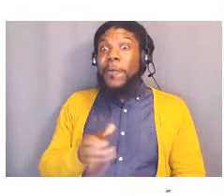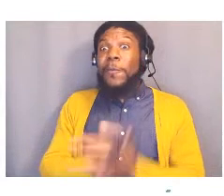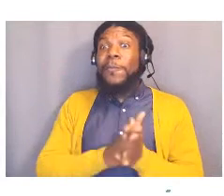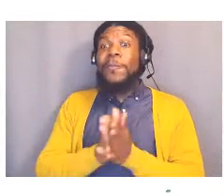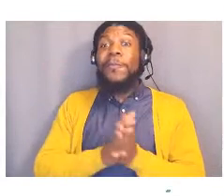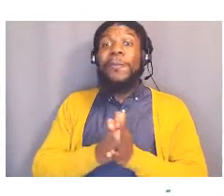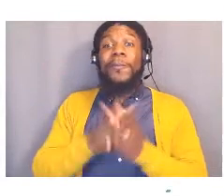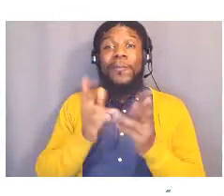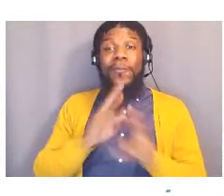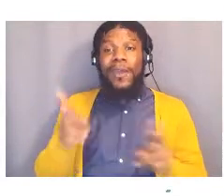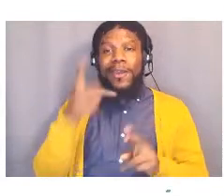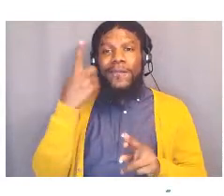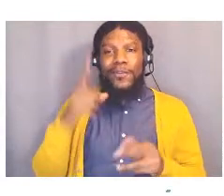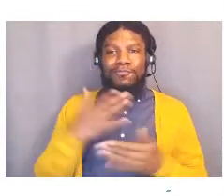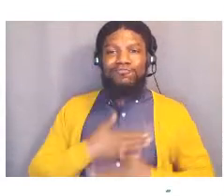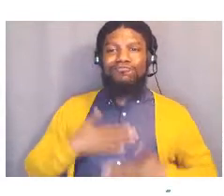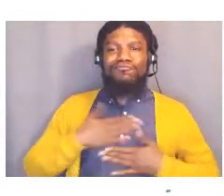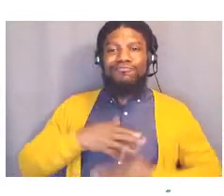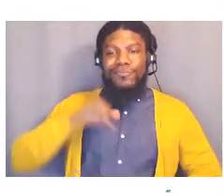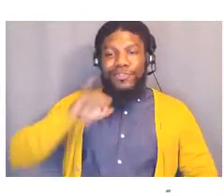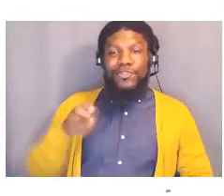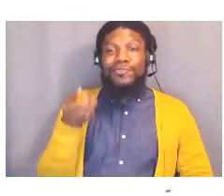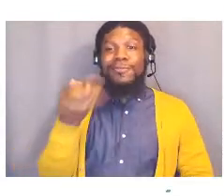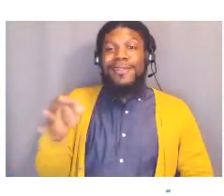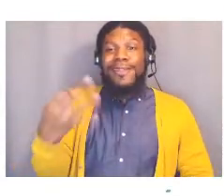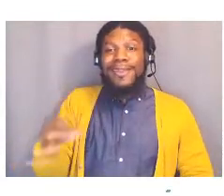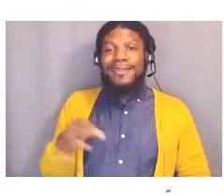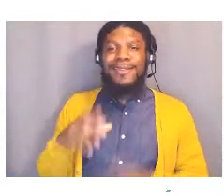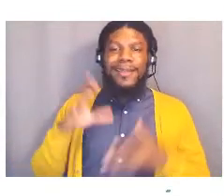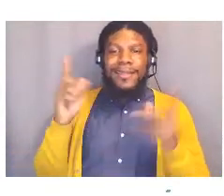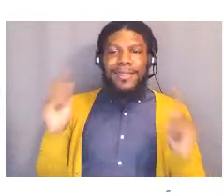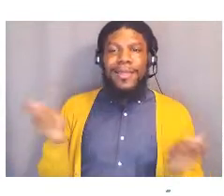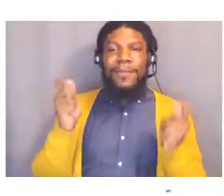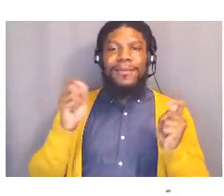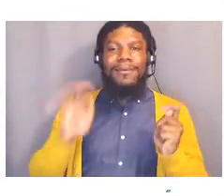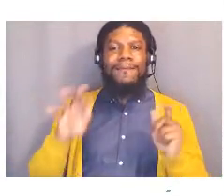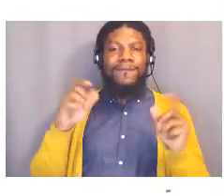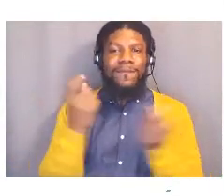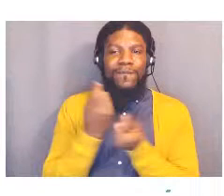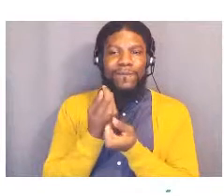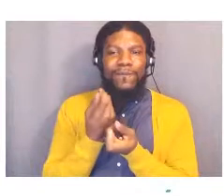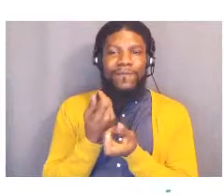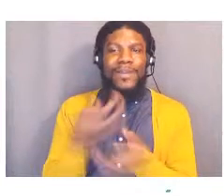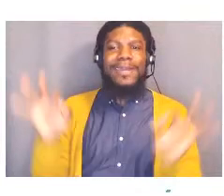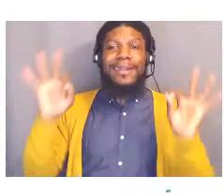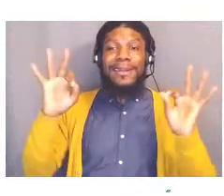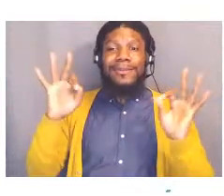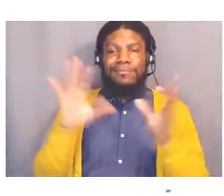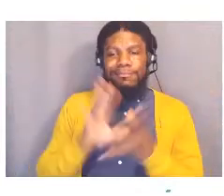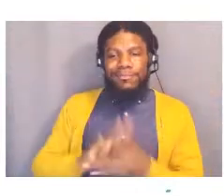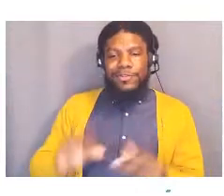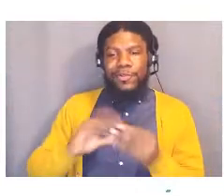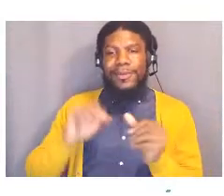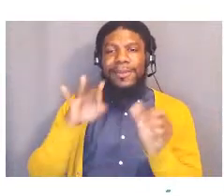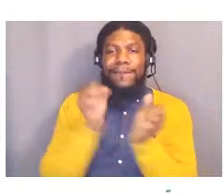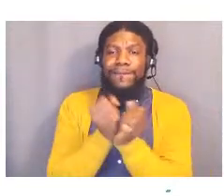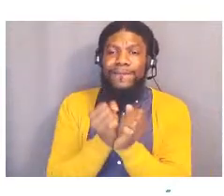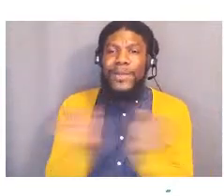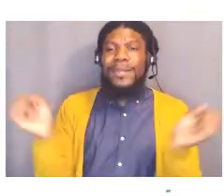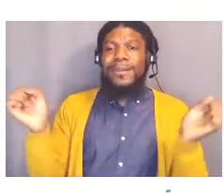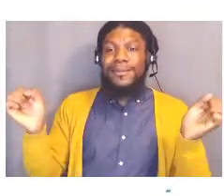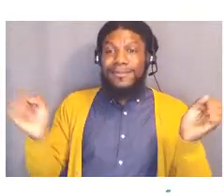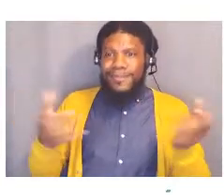enjoy Juneteenth, a celebration of freedom, stories of freedom.